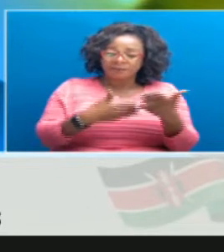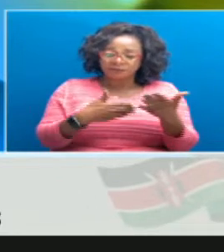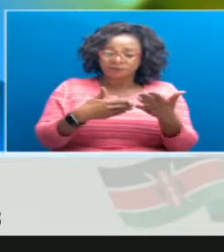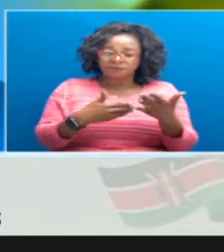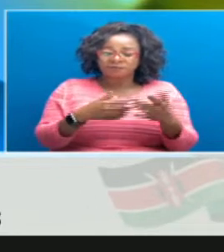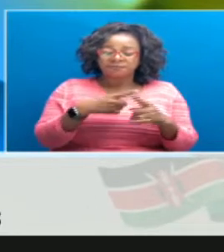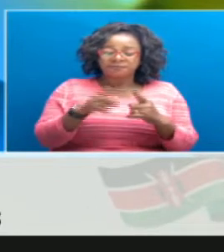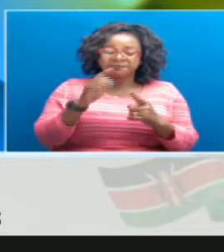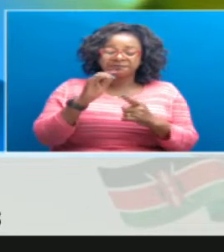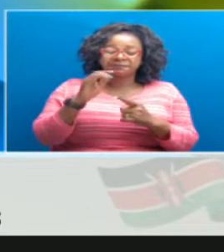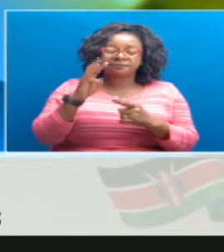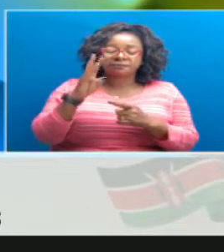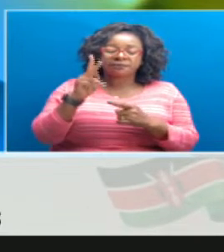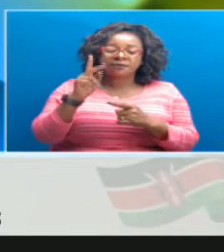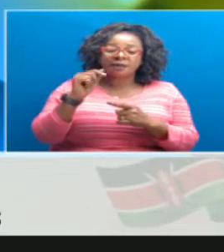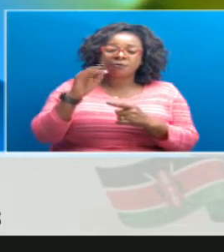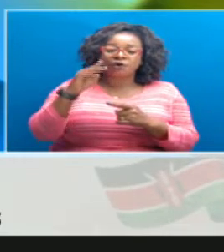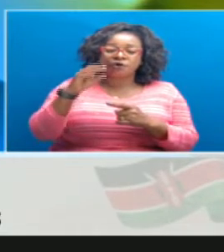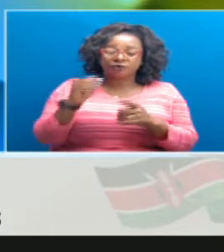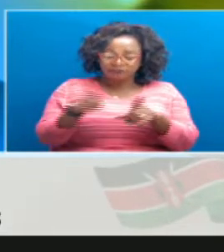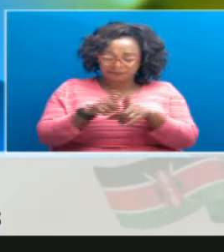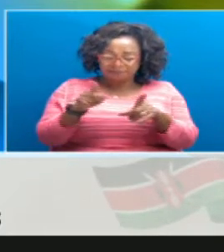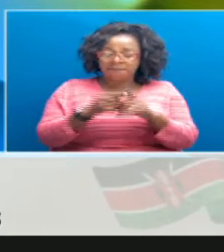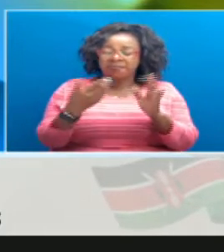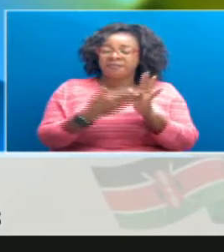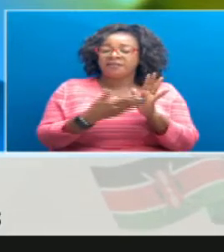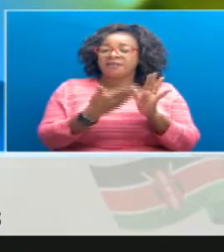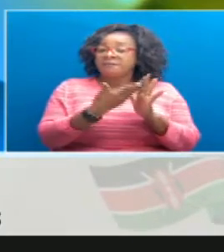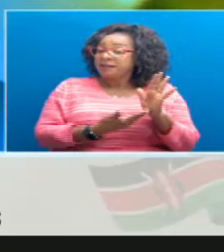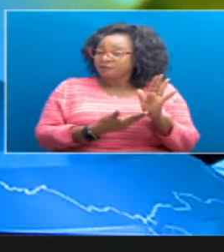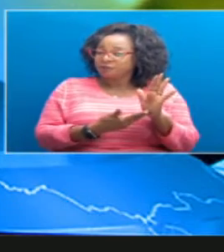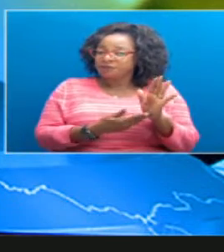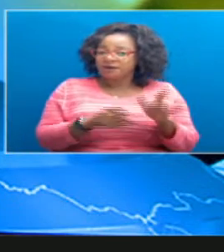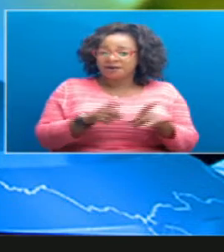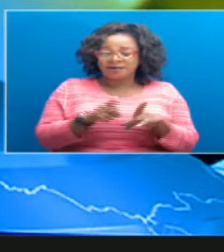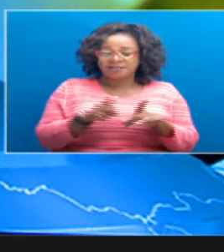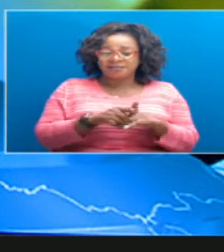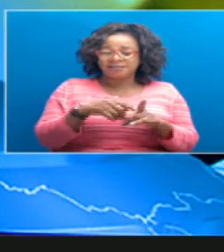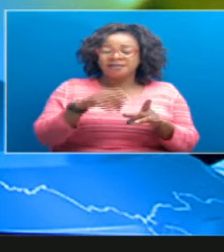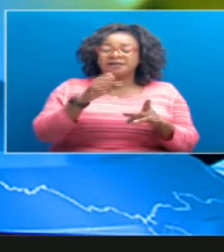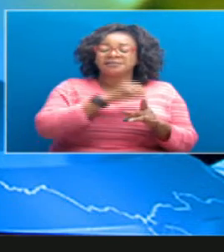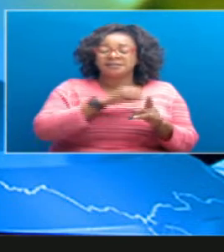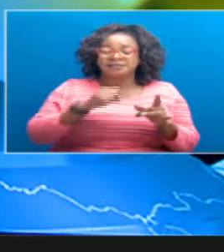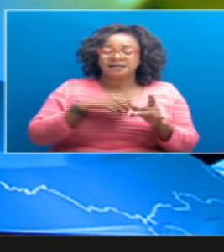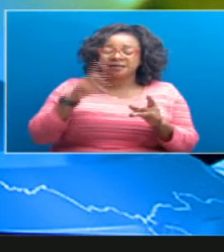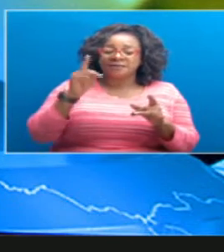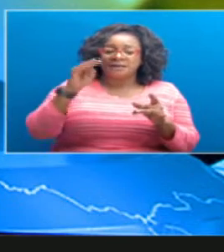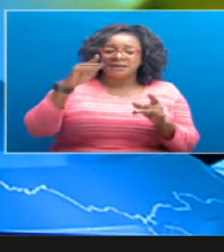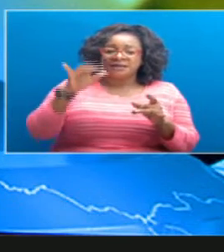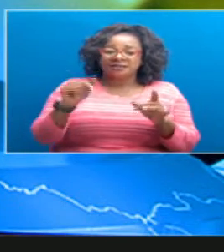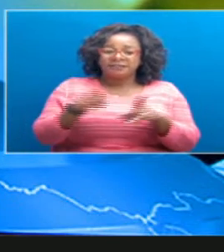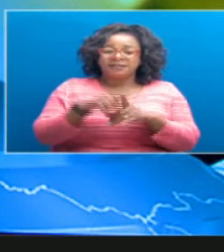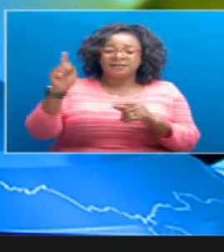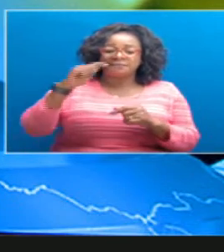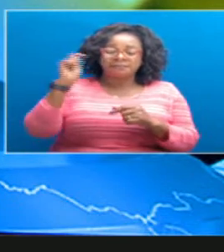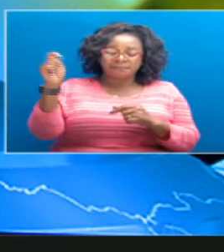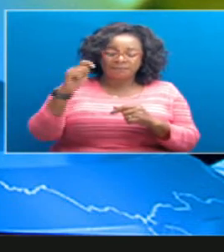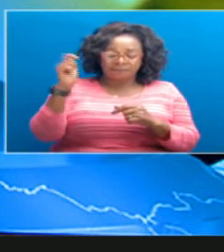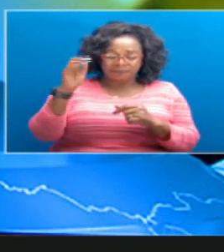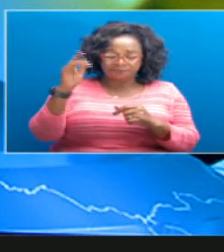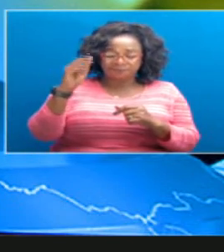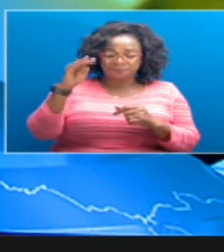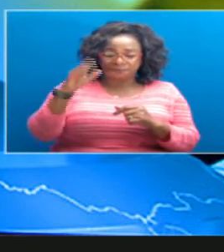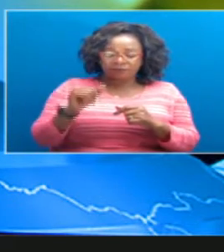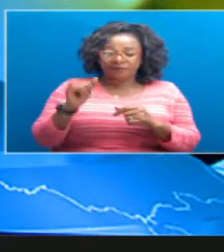inaugural governor, William Kabogo, is also in the running, as is its Senator Kimani Wamatangi and the President's Member of Parliament,